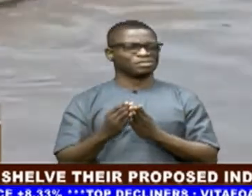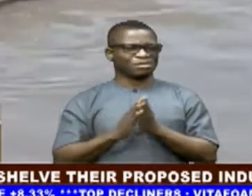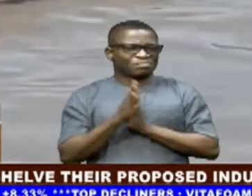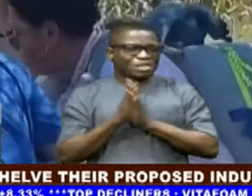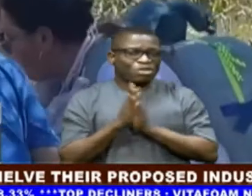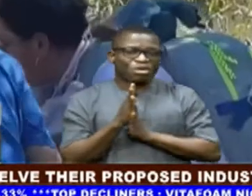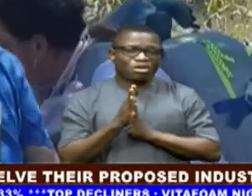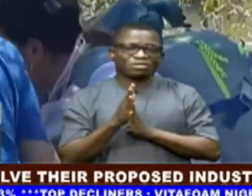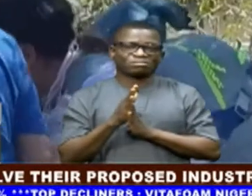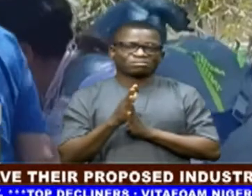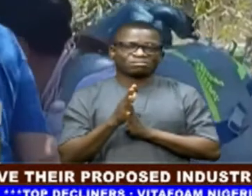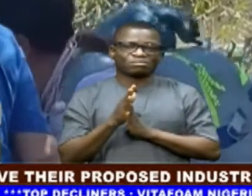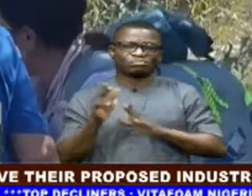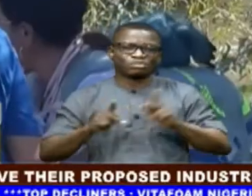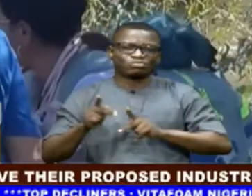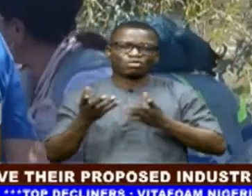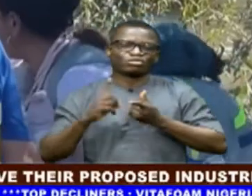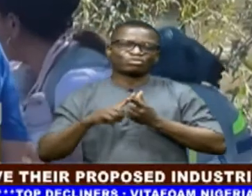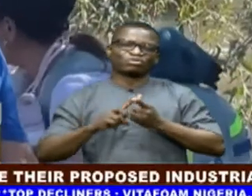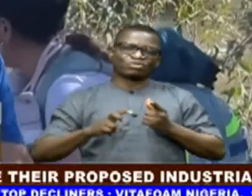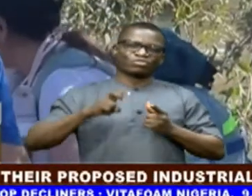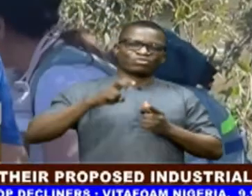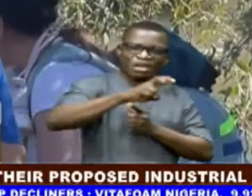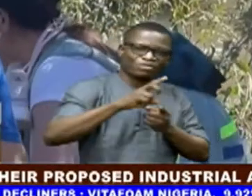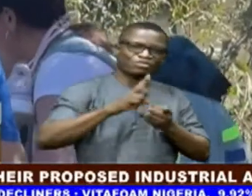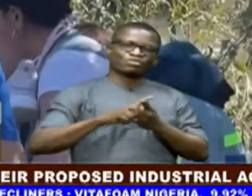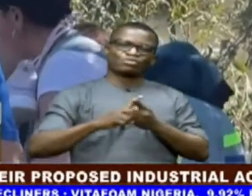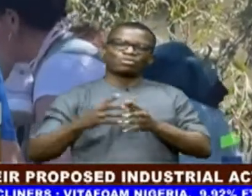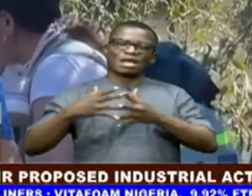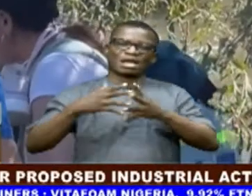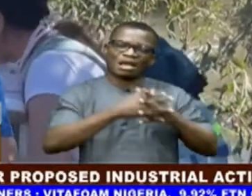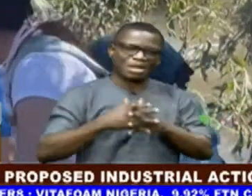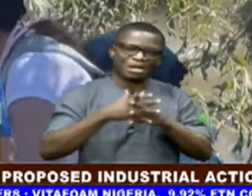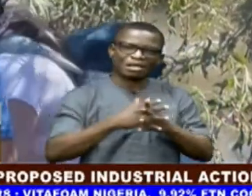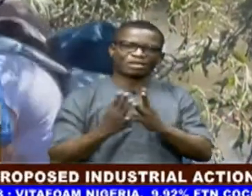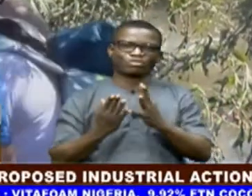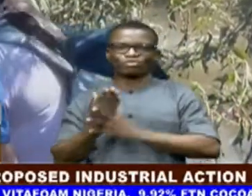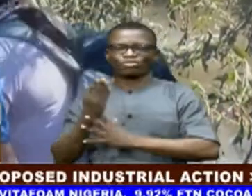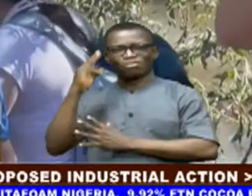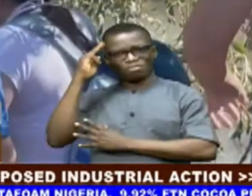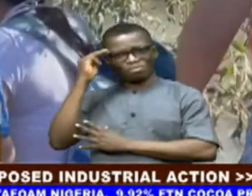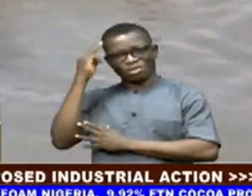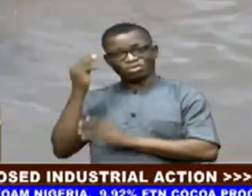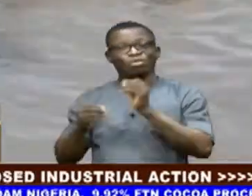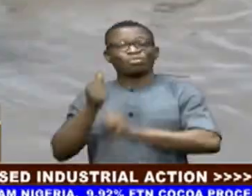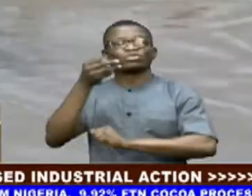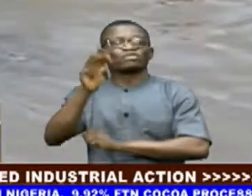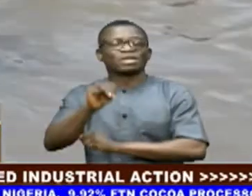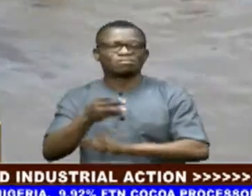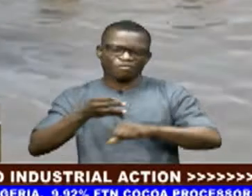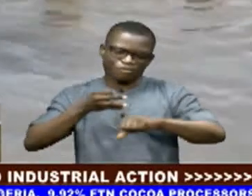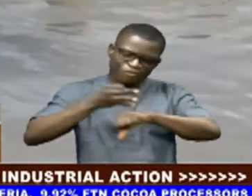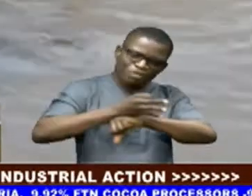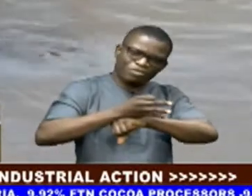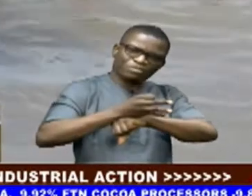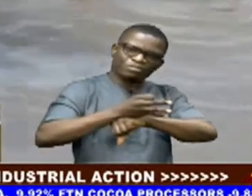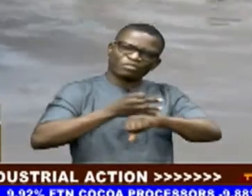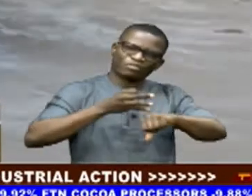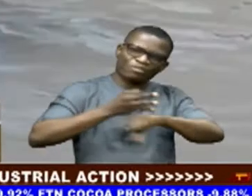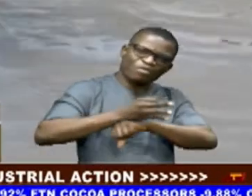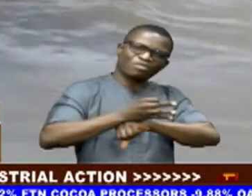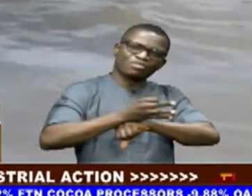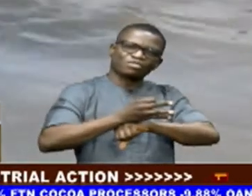attempt to reach the United States by swimming across the Rio Grande River in Mexico. Most of them were forced to swim back to the Mexican